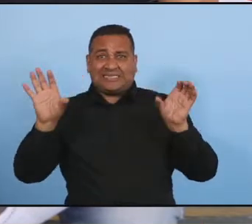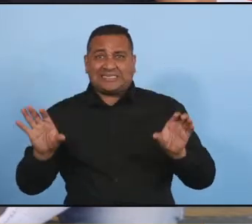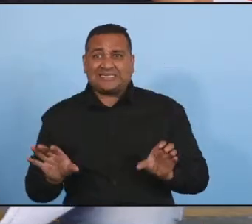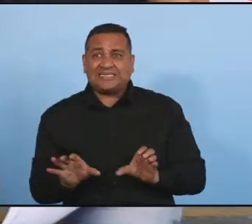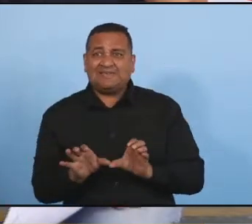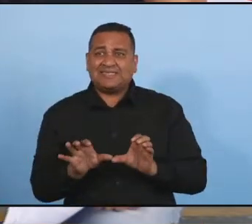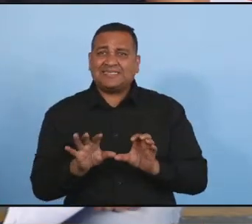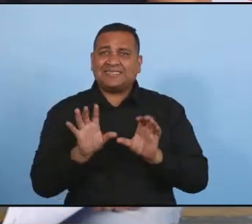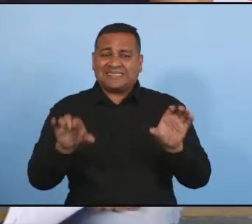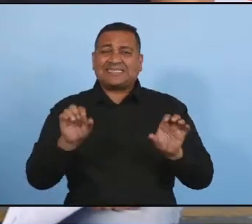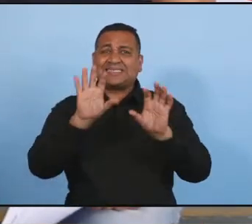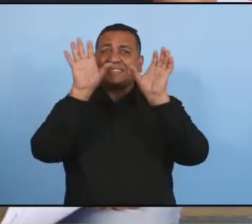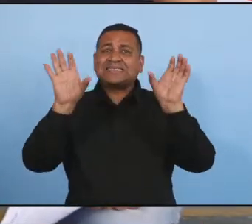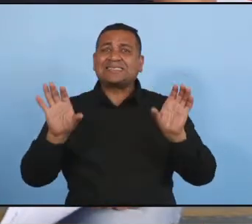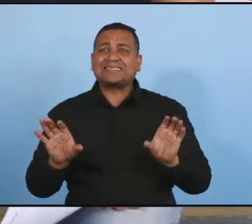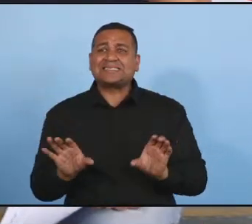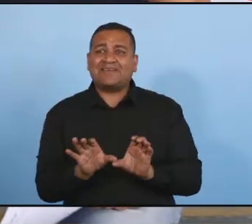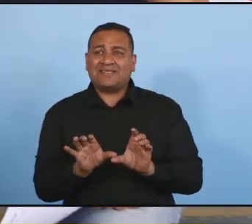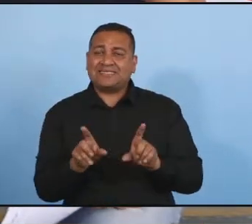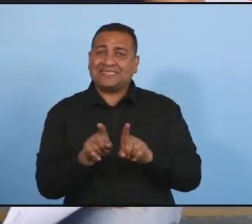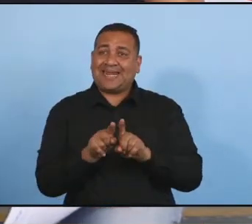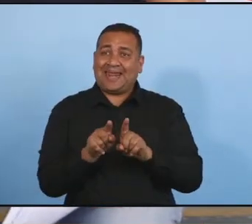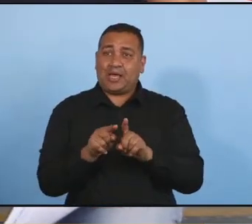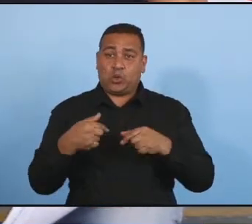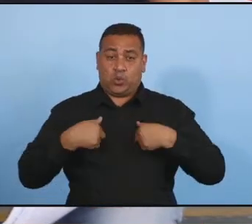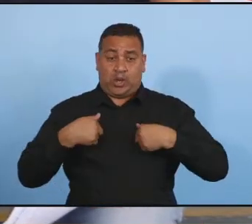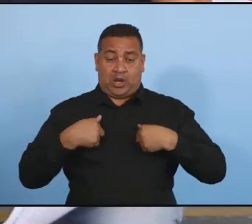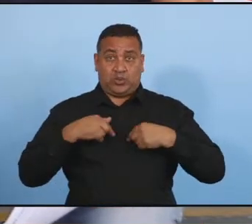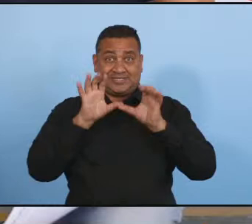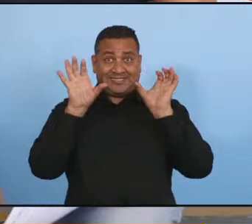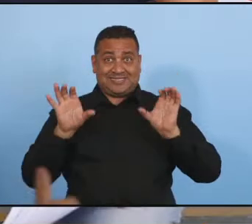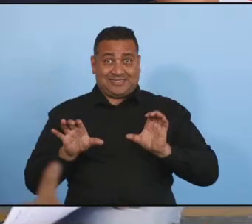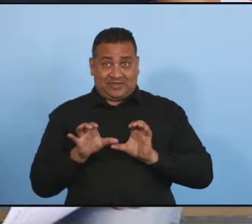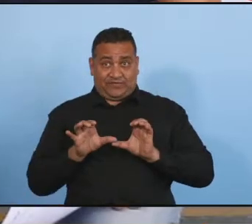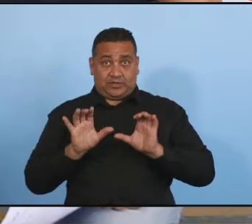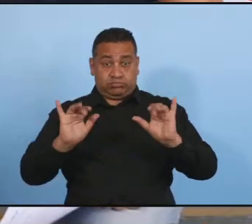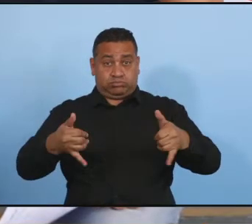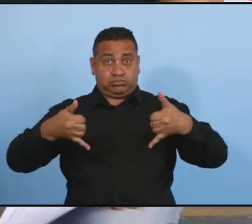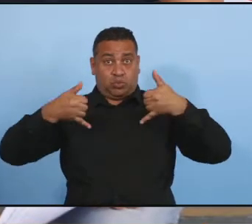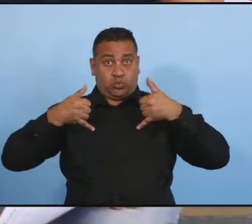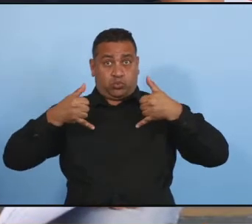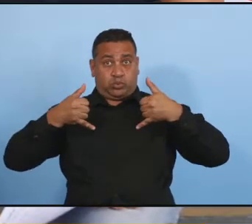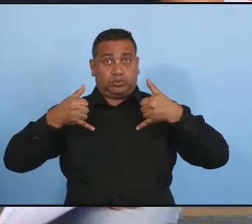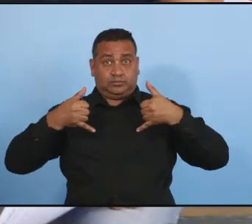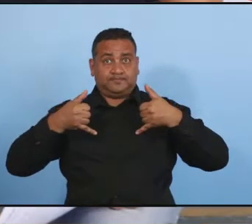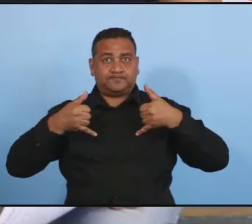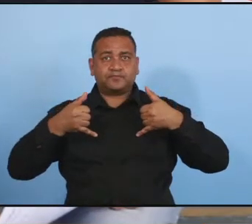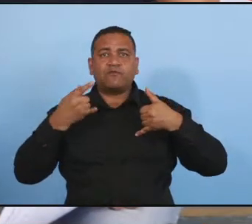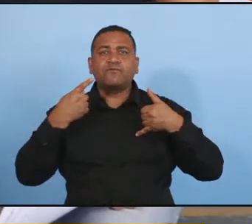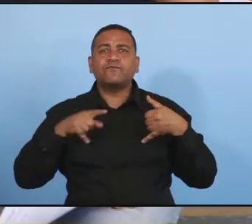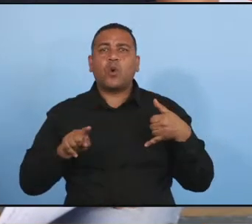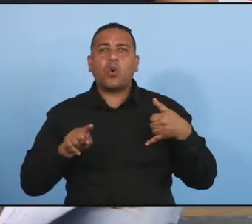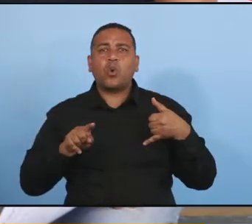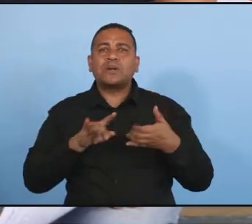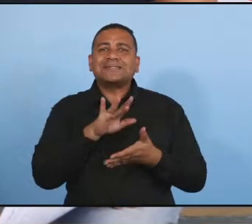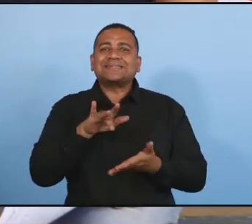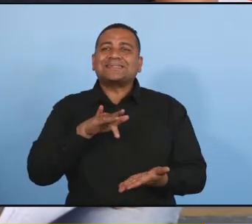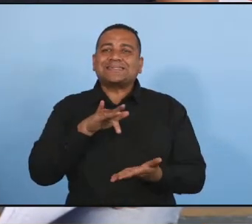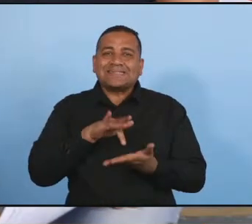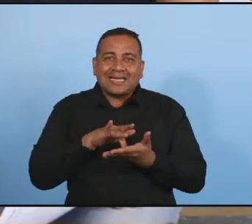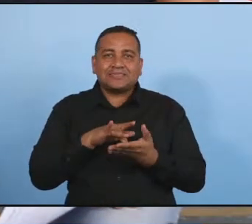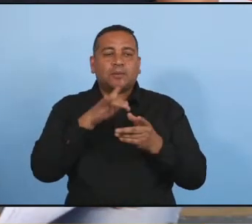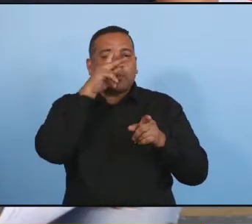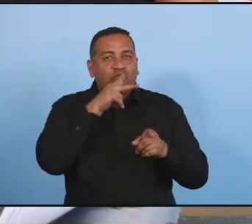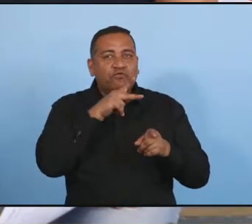is this? Okay, so this is a certificate that we were awarded for being the Center of Specialization